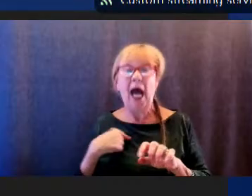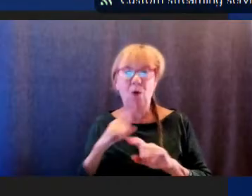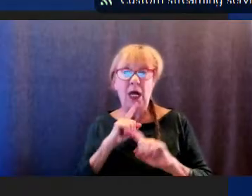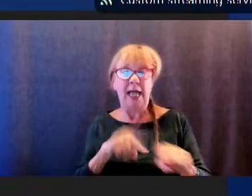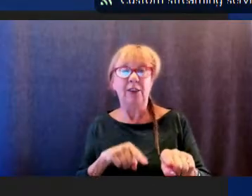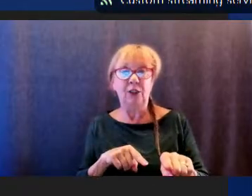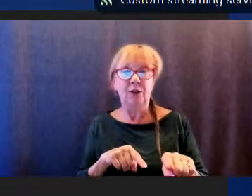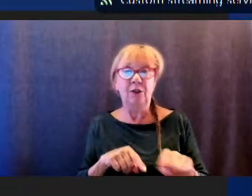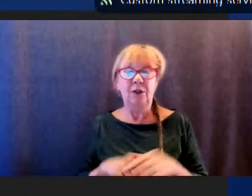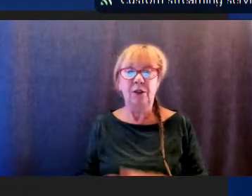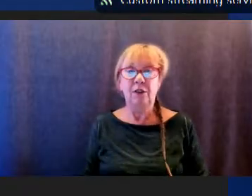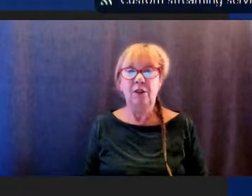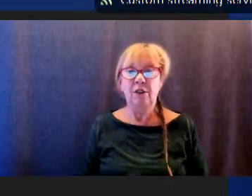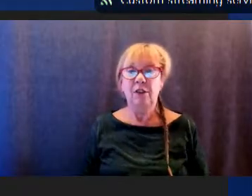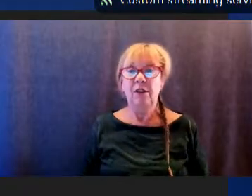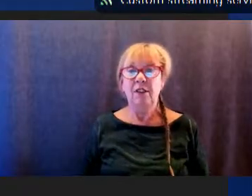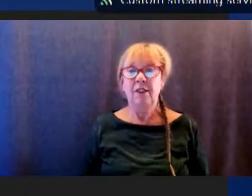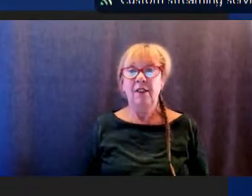Thank you, Colonel Avichal.